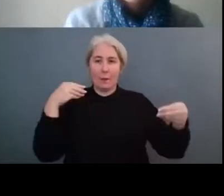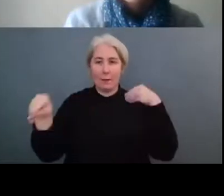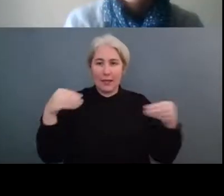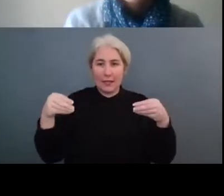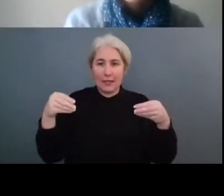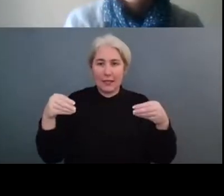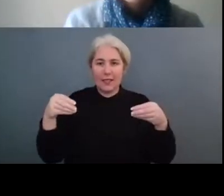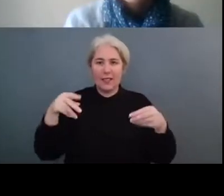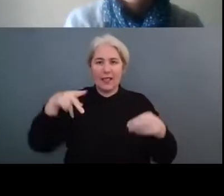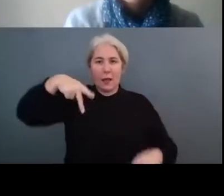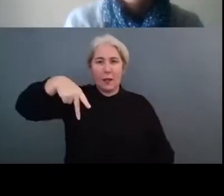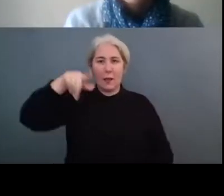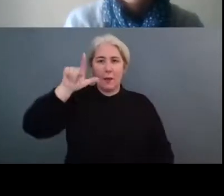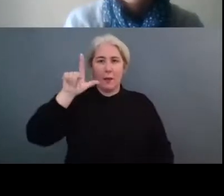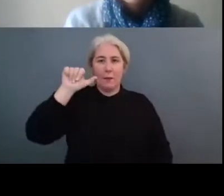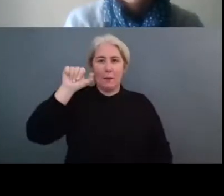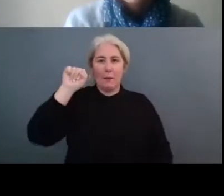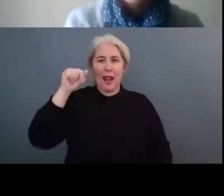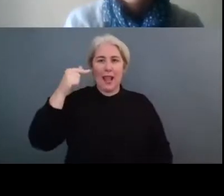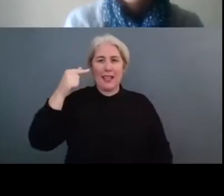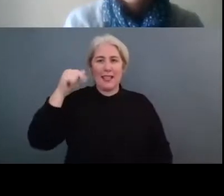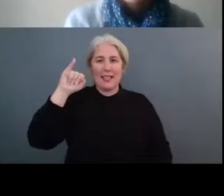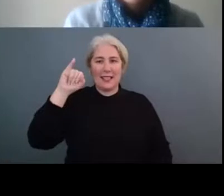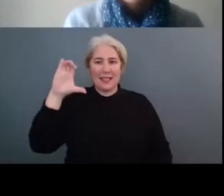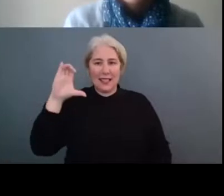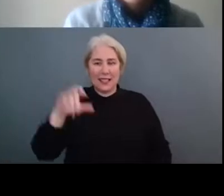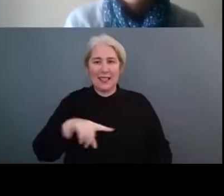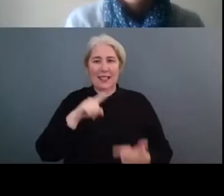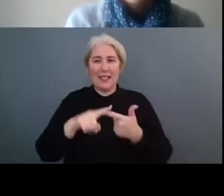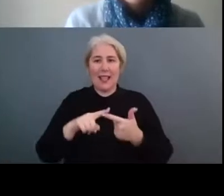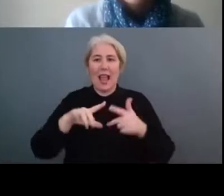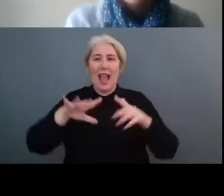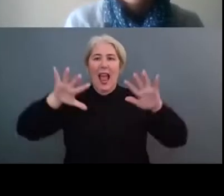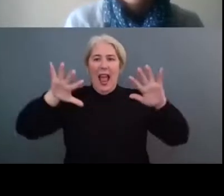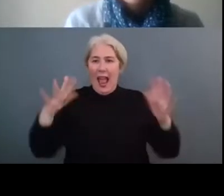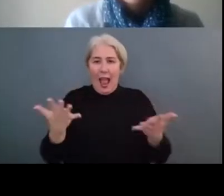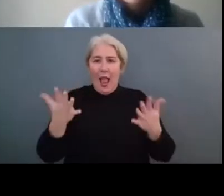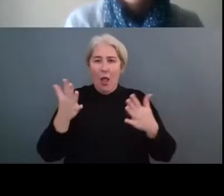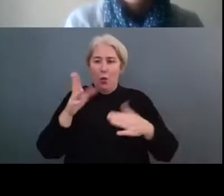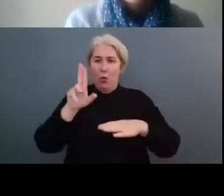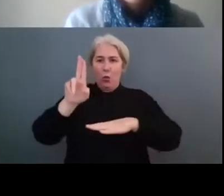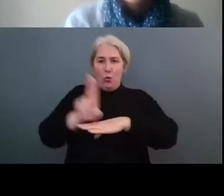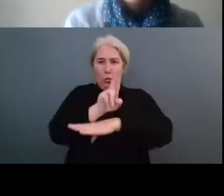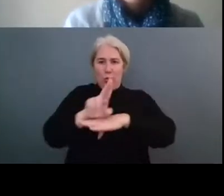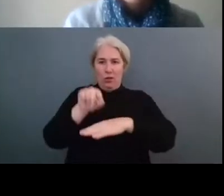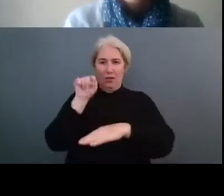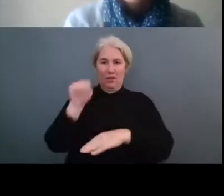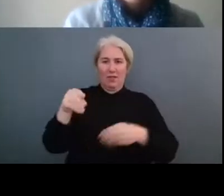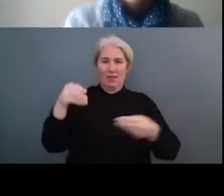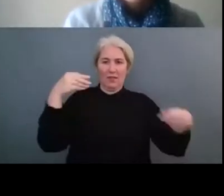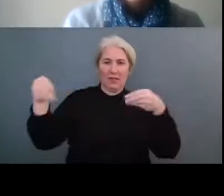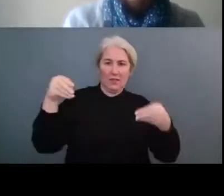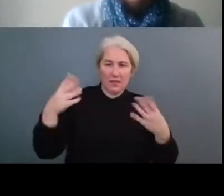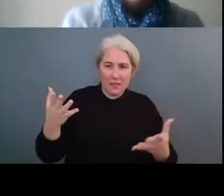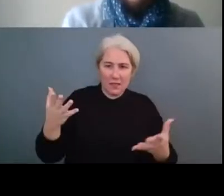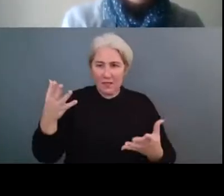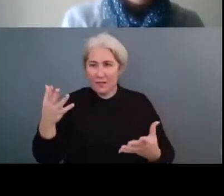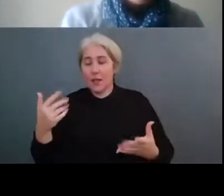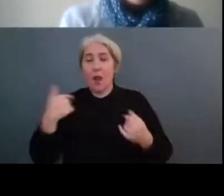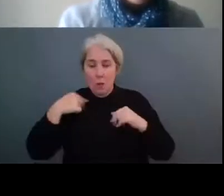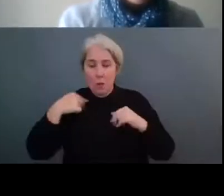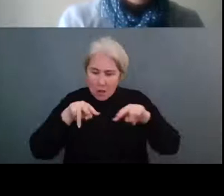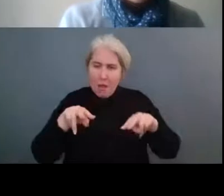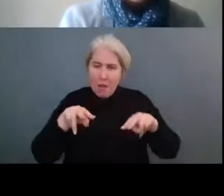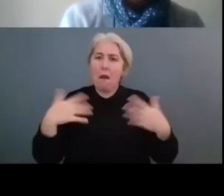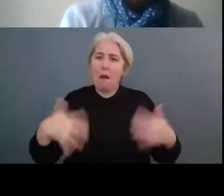to approach the circular economy, because with this plastic in particular, we analyzed and we identified the